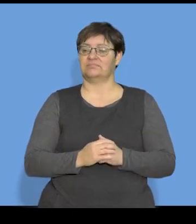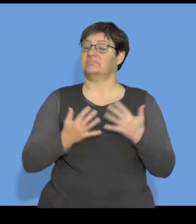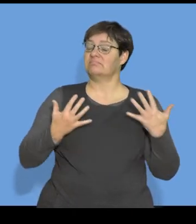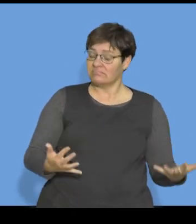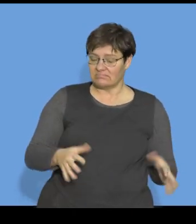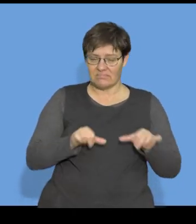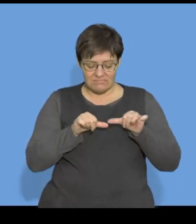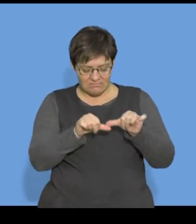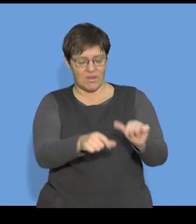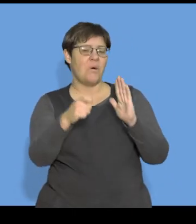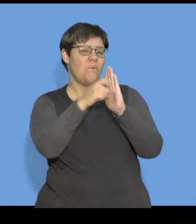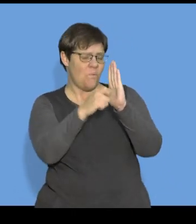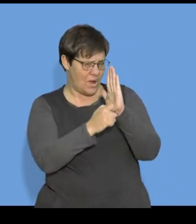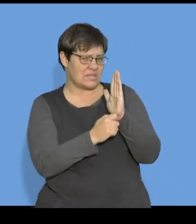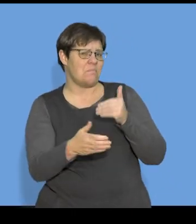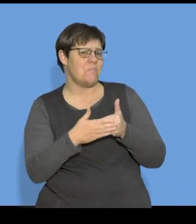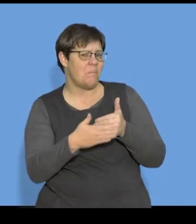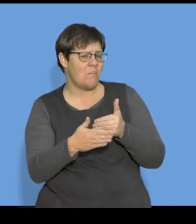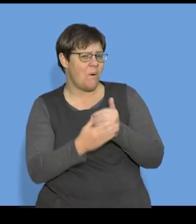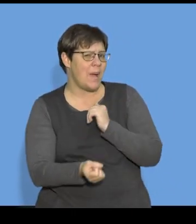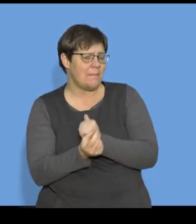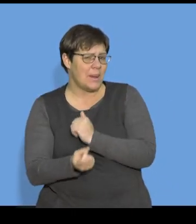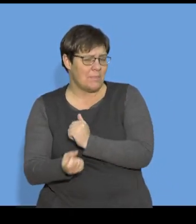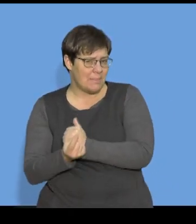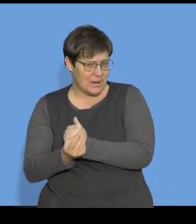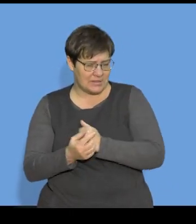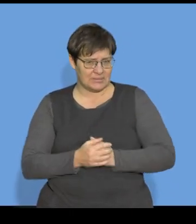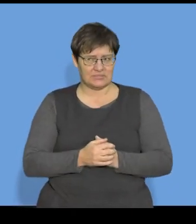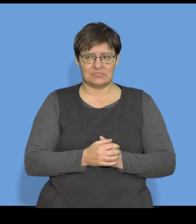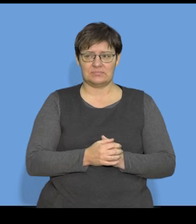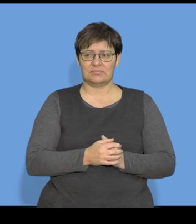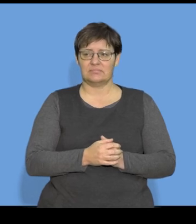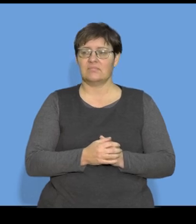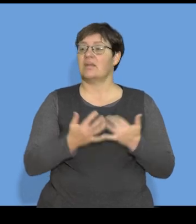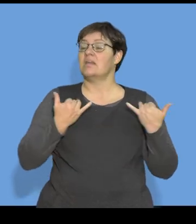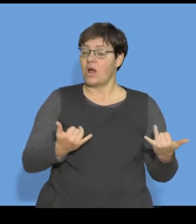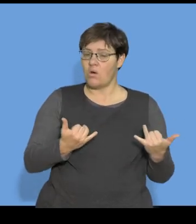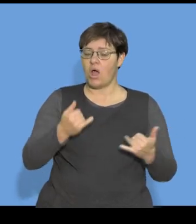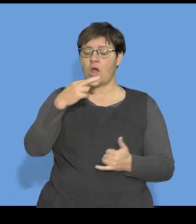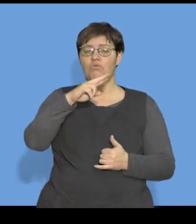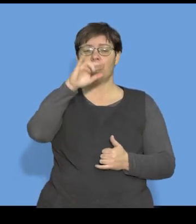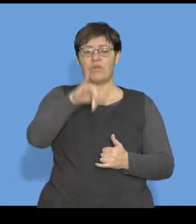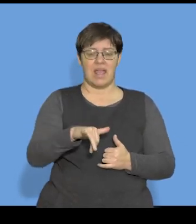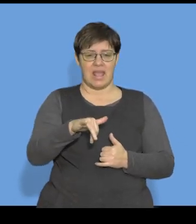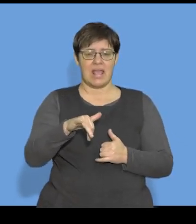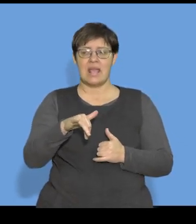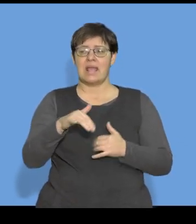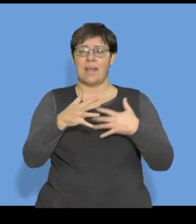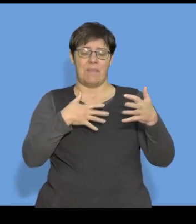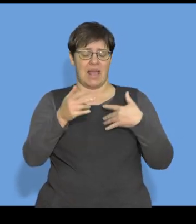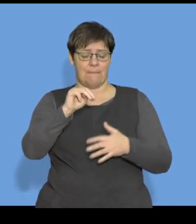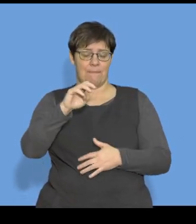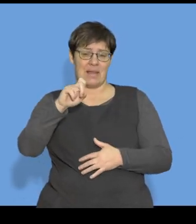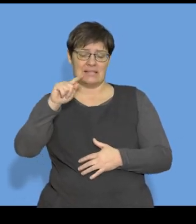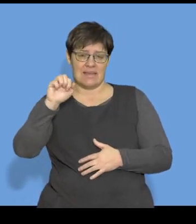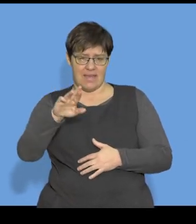Then we continue with the words again that we're going to come across while we continue with our lesson. Now we're looking at the gray matter. This is the